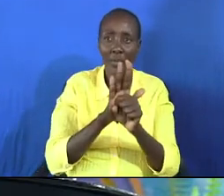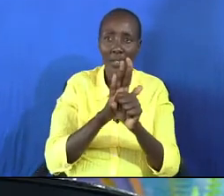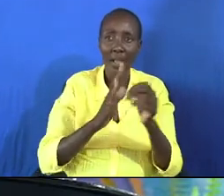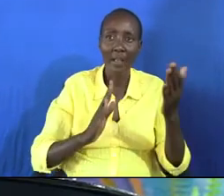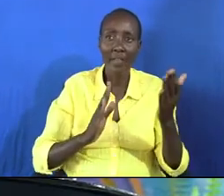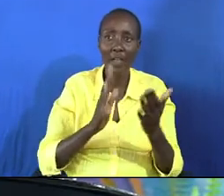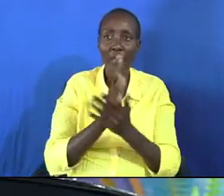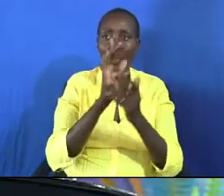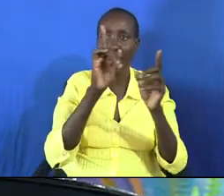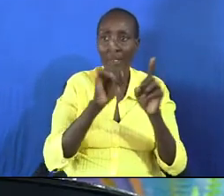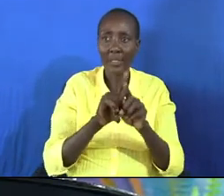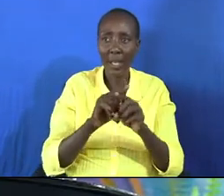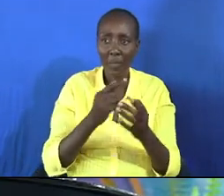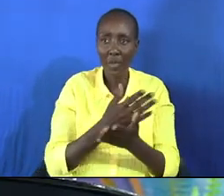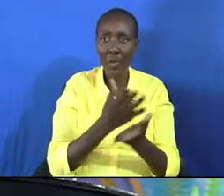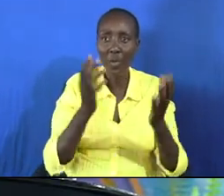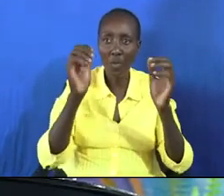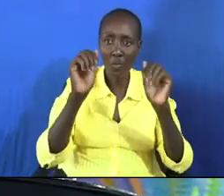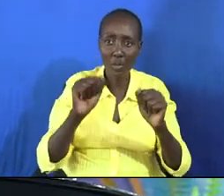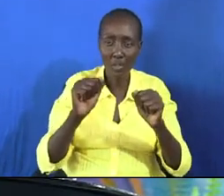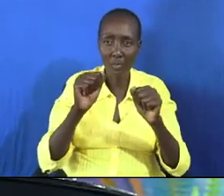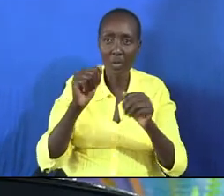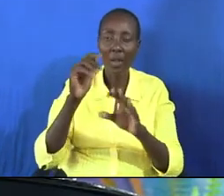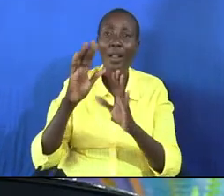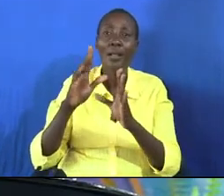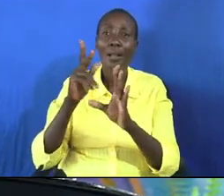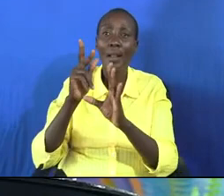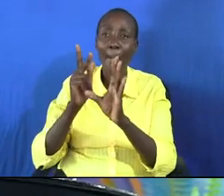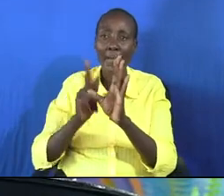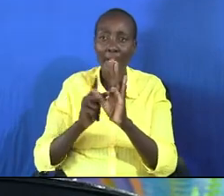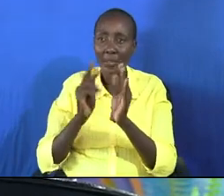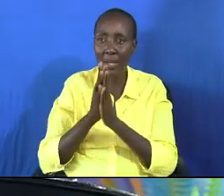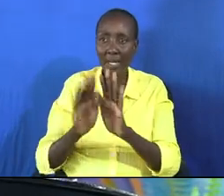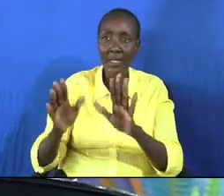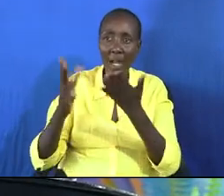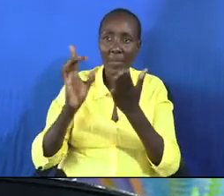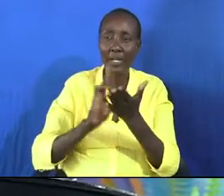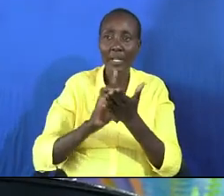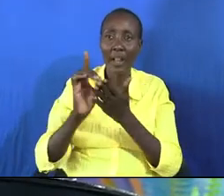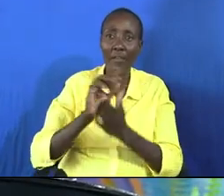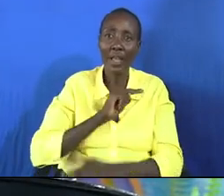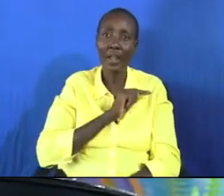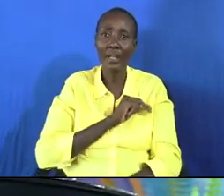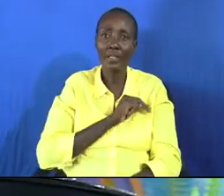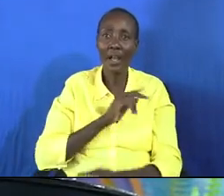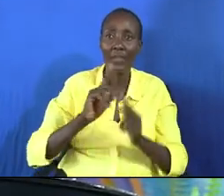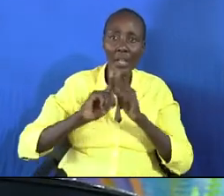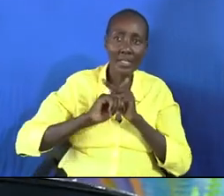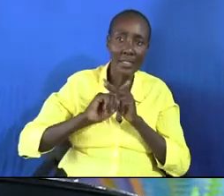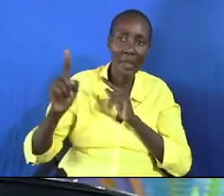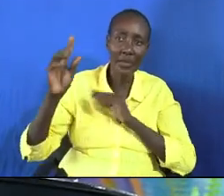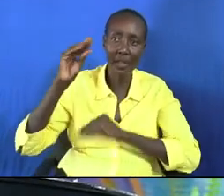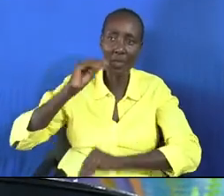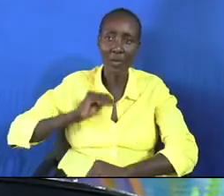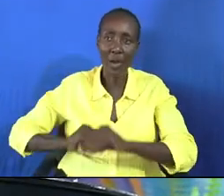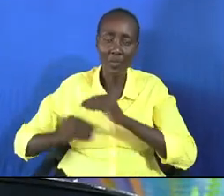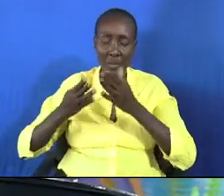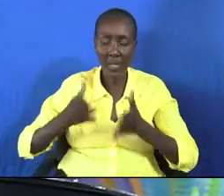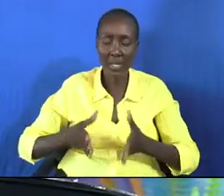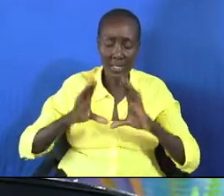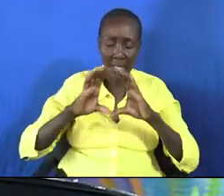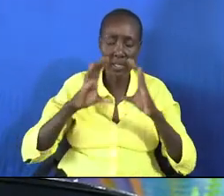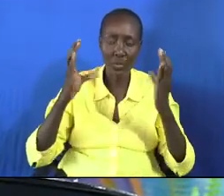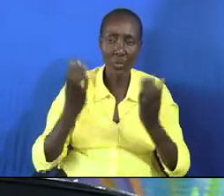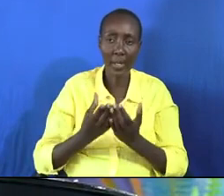that through this you may be partakers of the divine nature, having escaped the corruption that is in